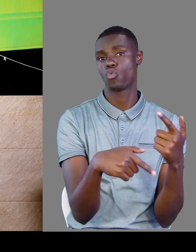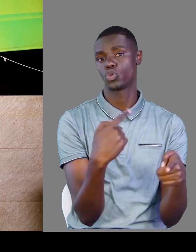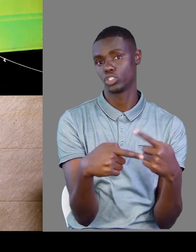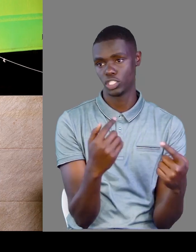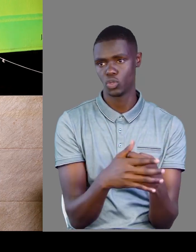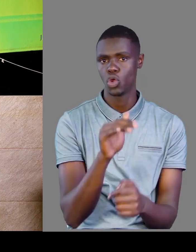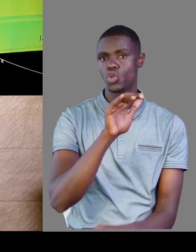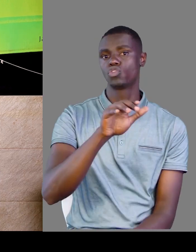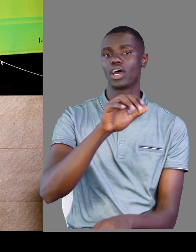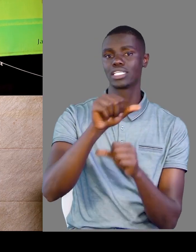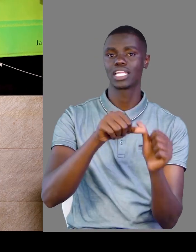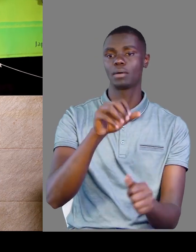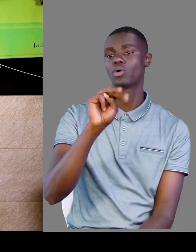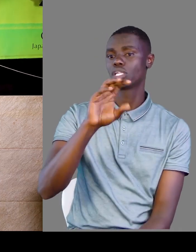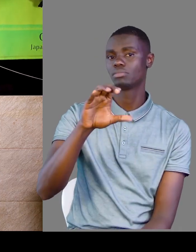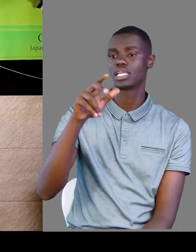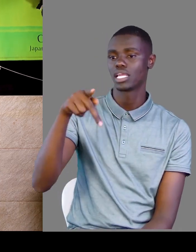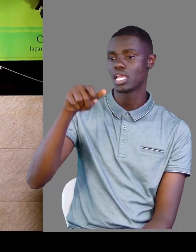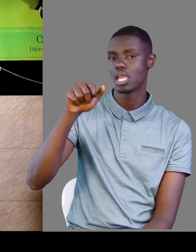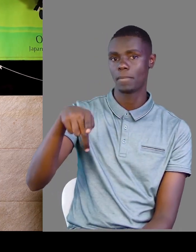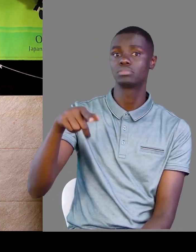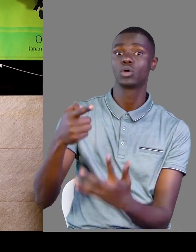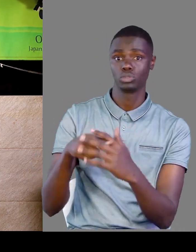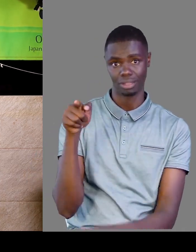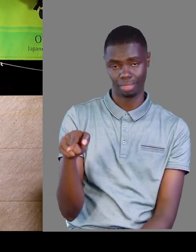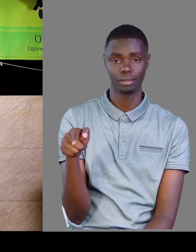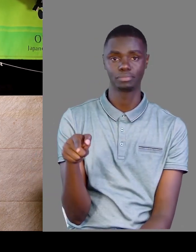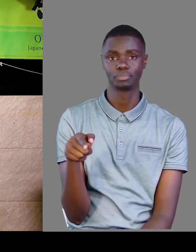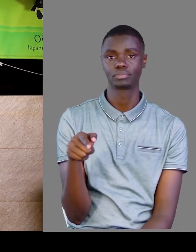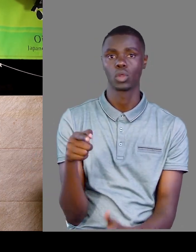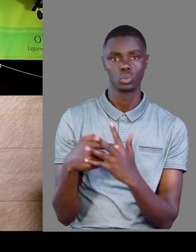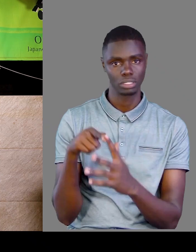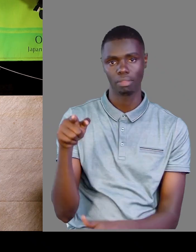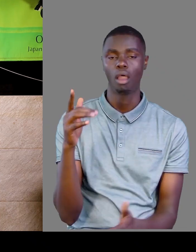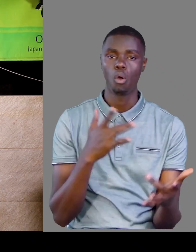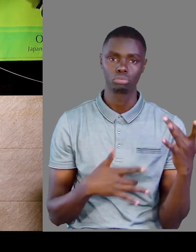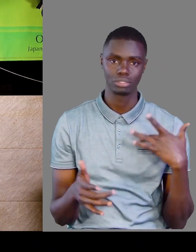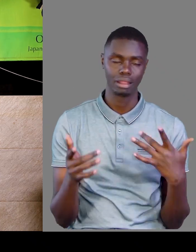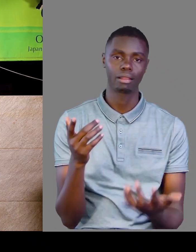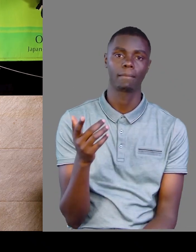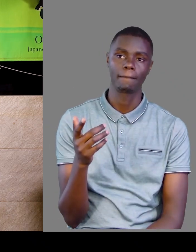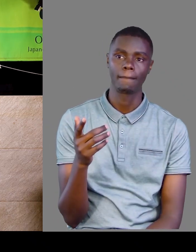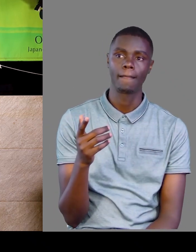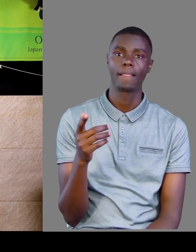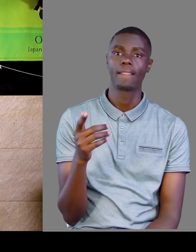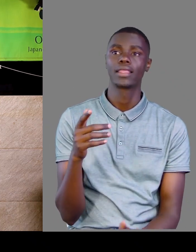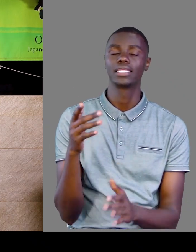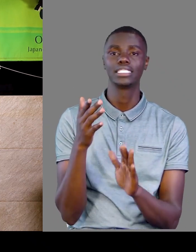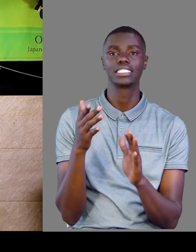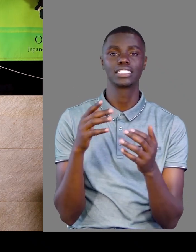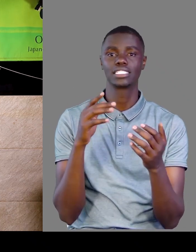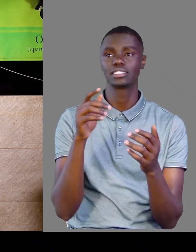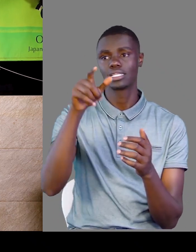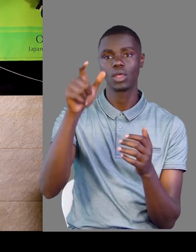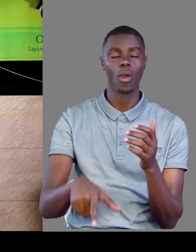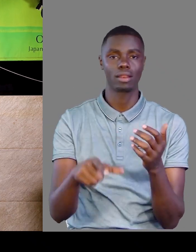far, since you asked about MC Paps, we'll start from there. We'll start from there, considering he's the brain behind all of